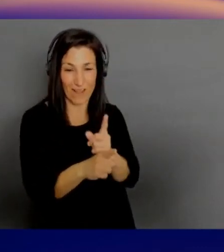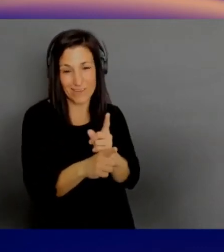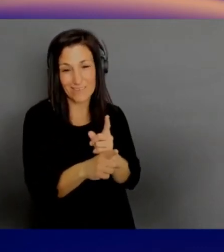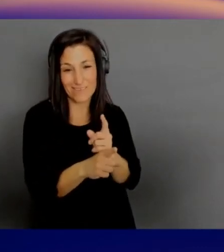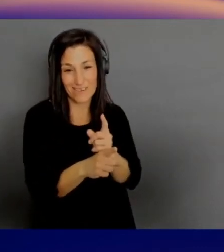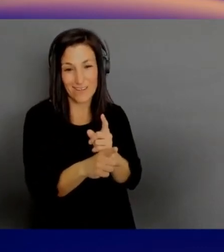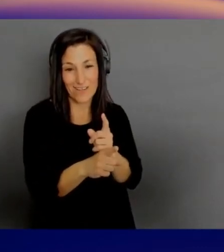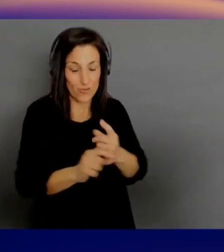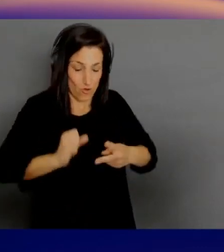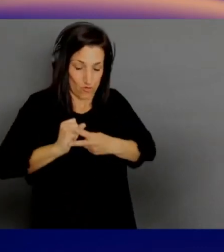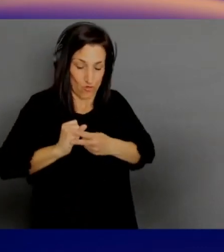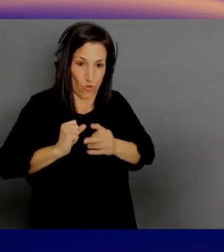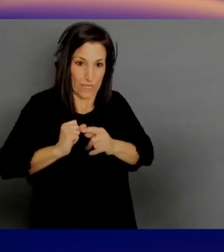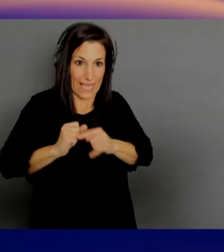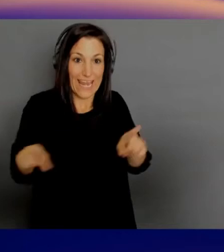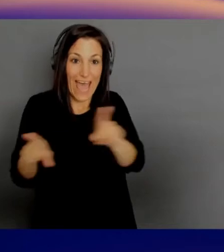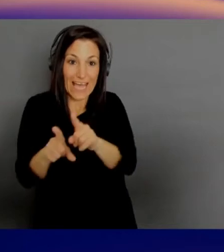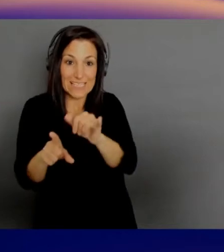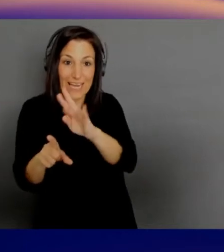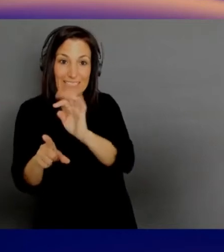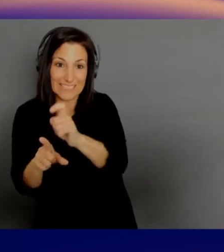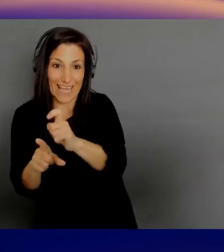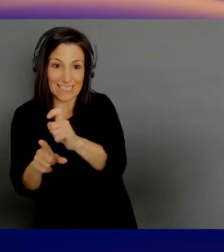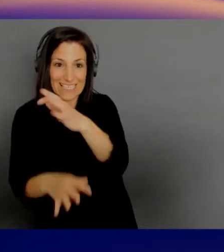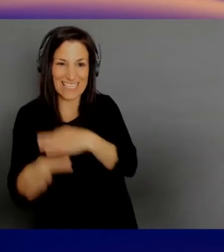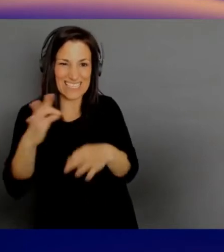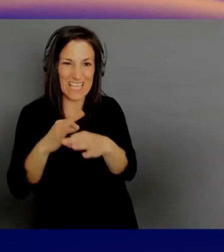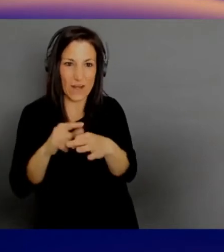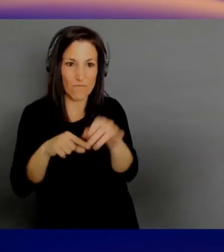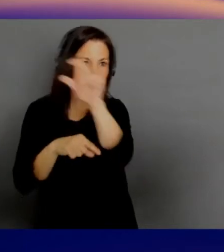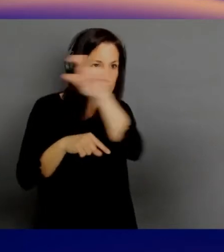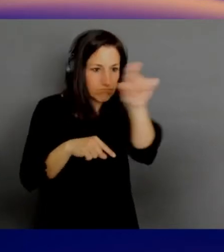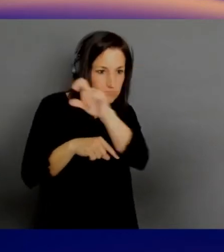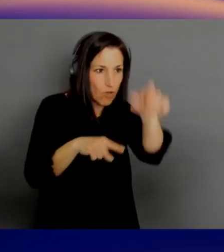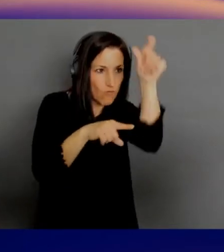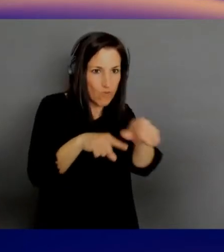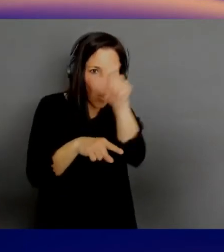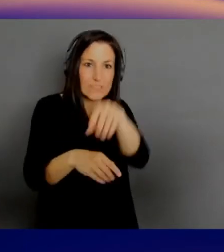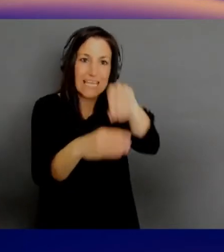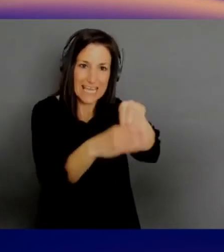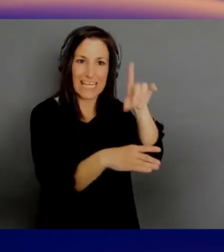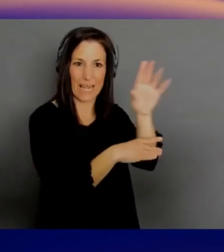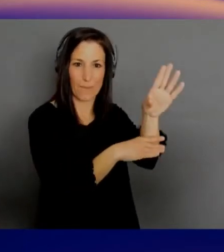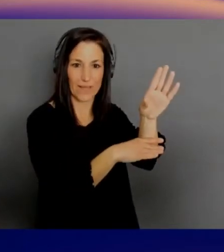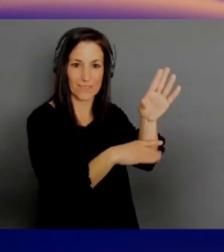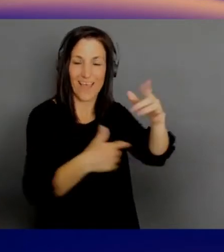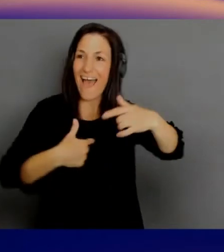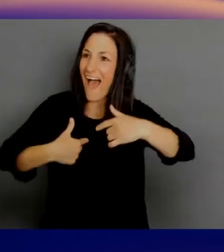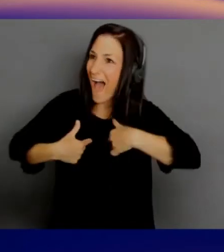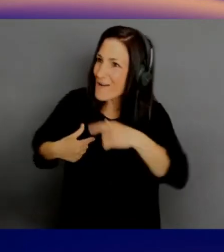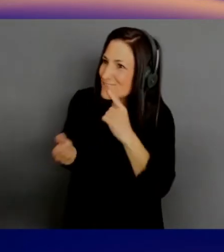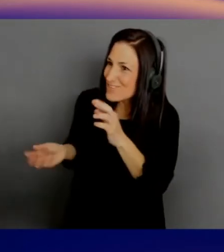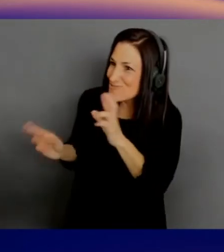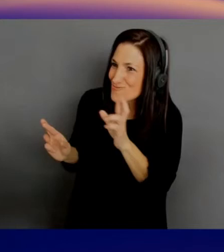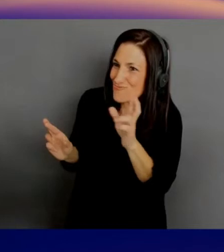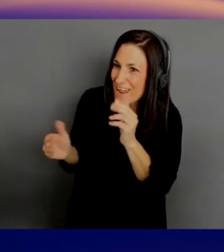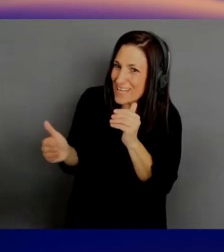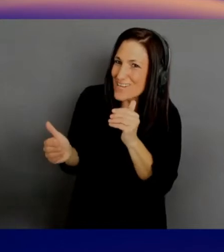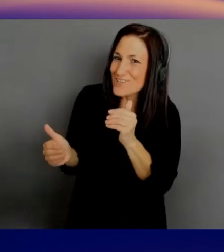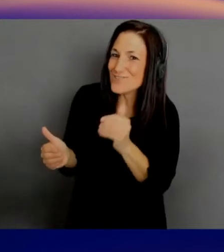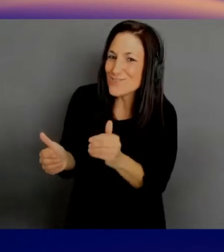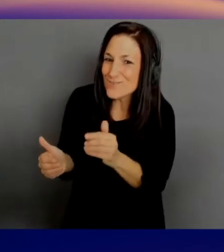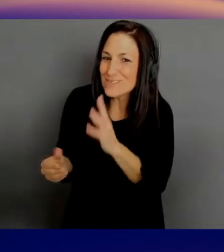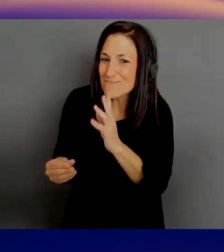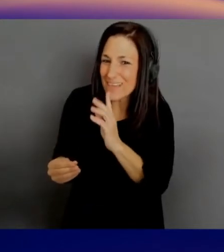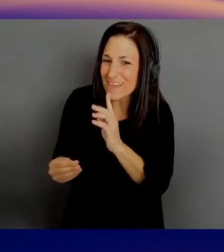indexes as compared to rows and columns in a database. I was kind of teeing you up, so to speak, too, to maybe tie in